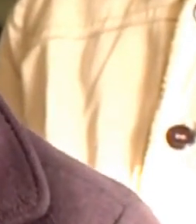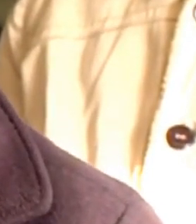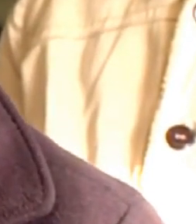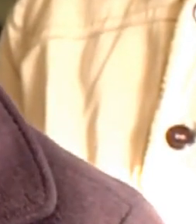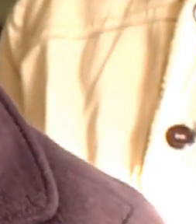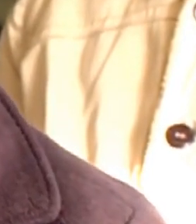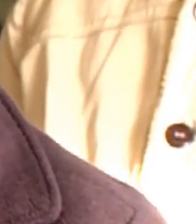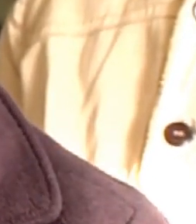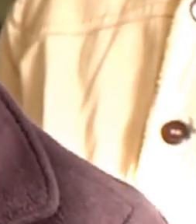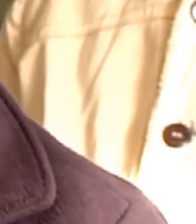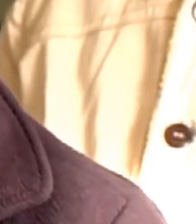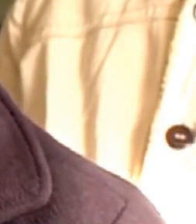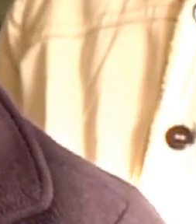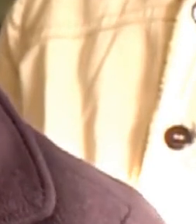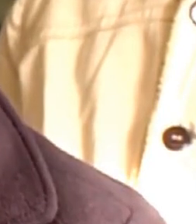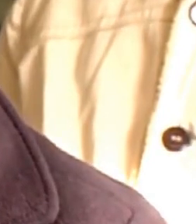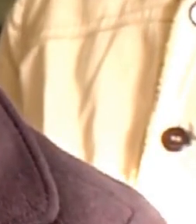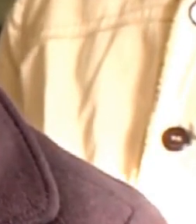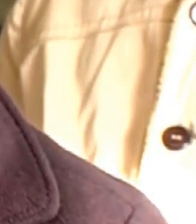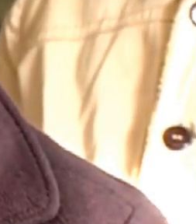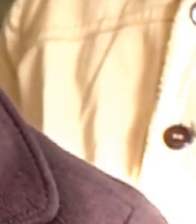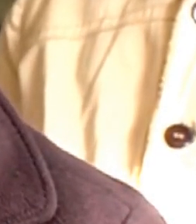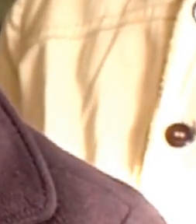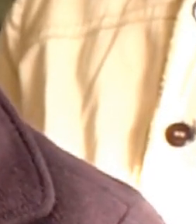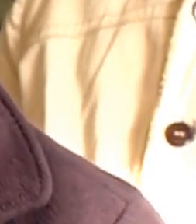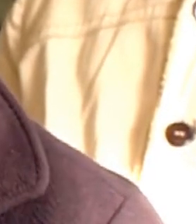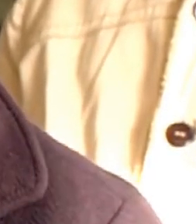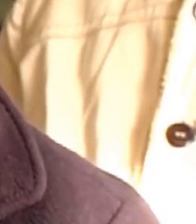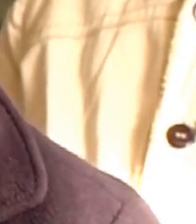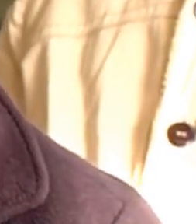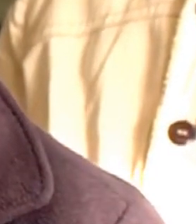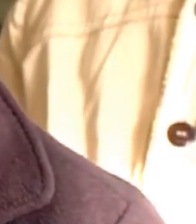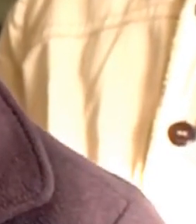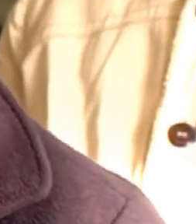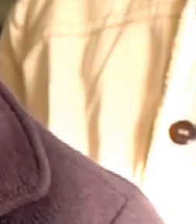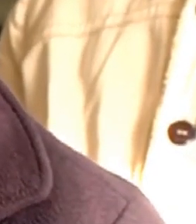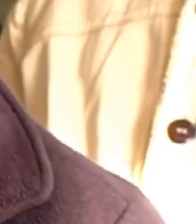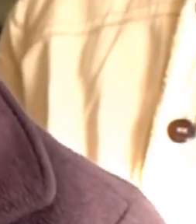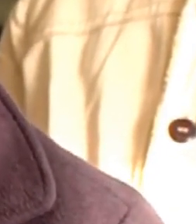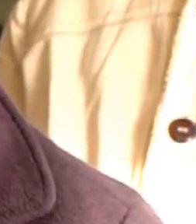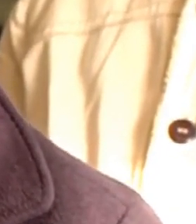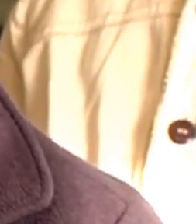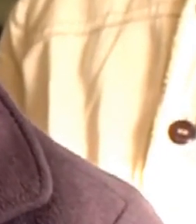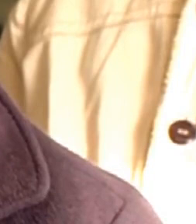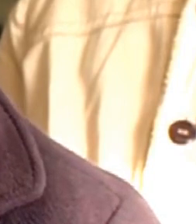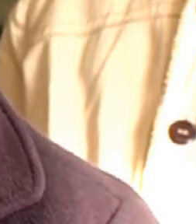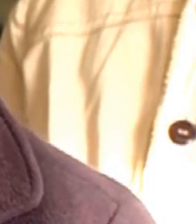sinoloyiko singabathwali bendabuko ngokomsebenzi wethu esiwenzayo. Sesiyasaba manje, sibamba